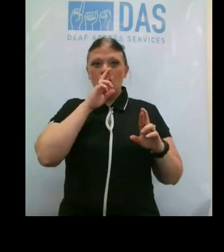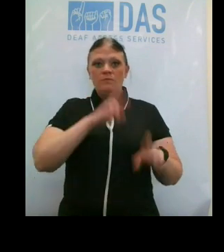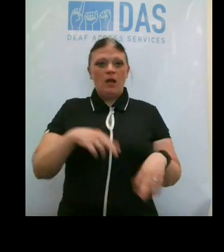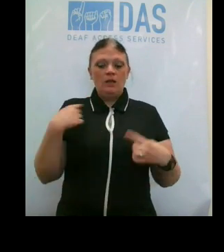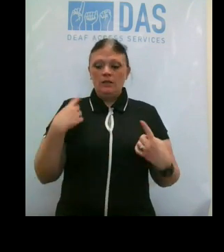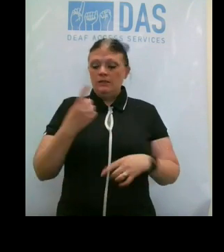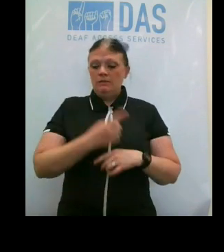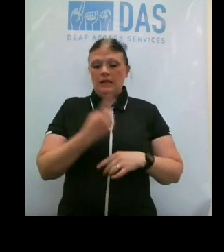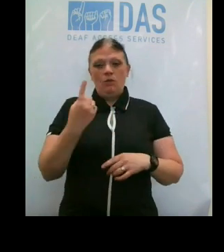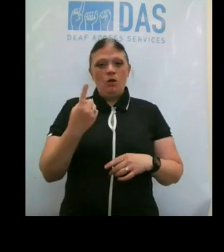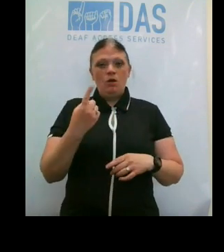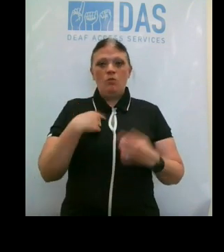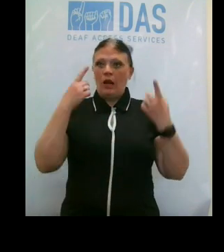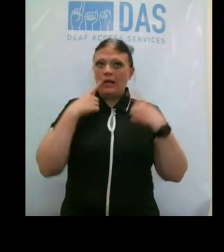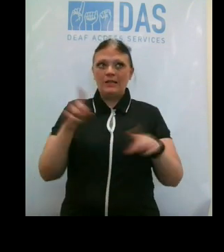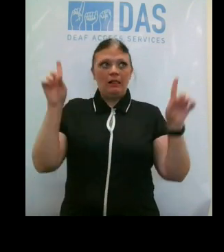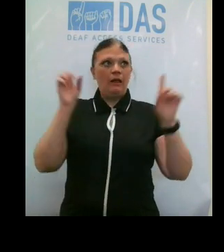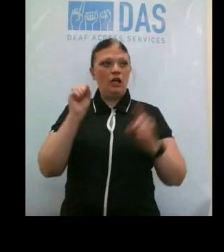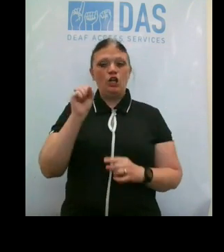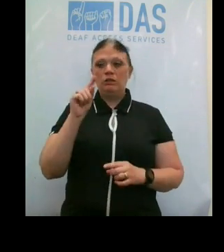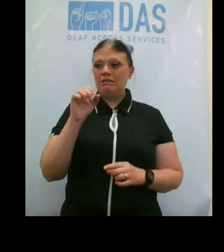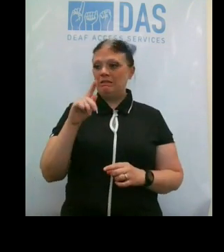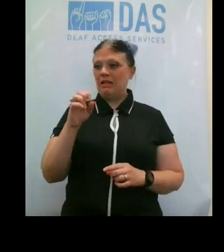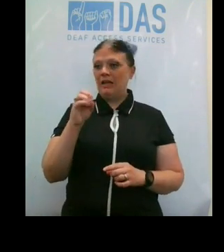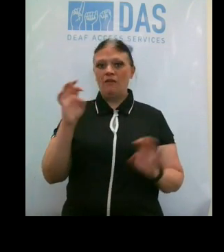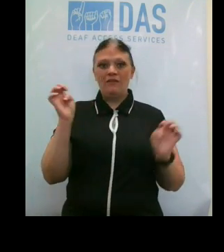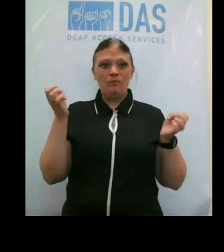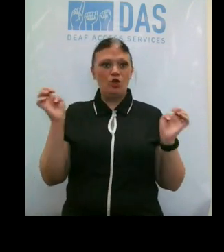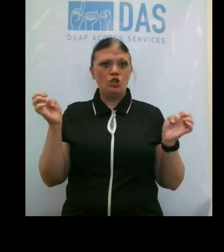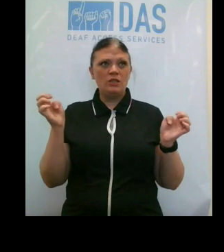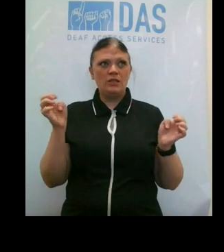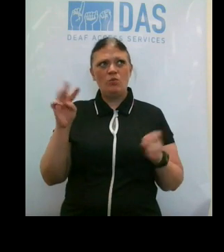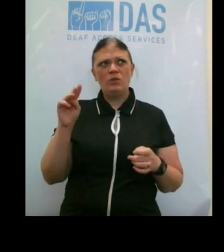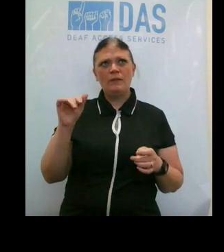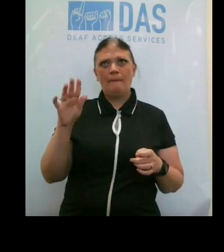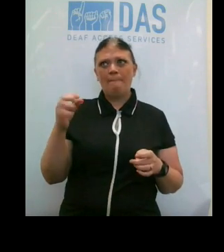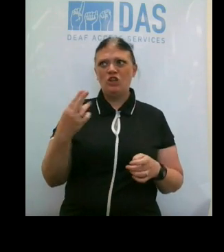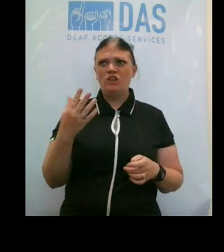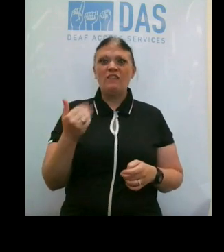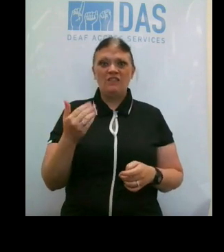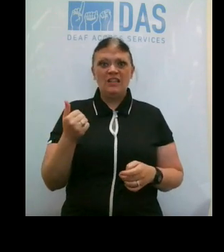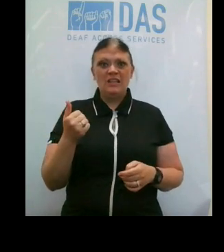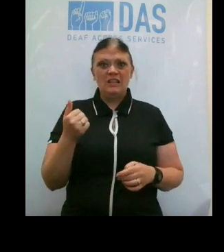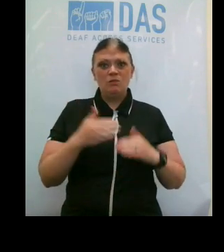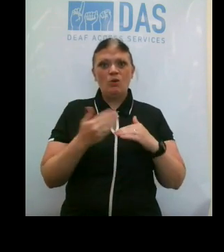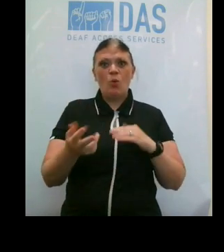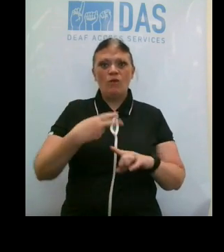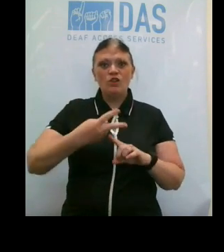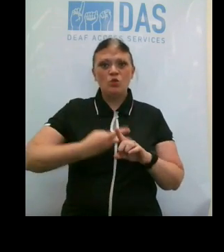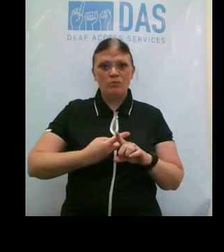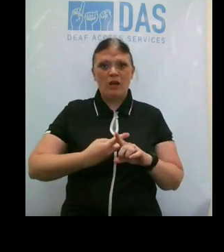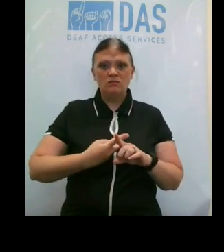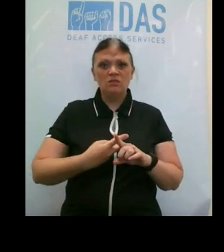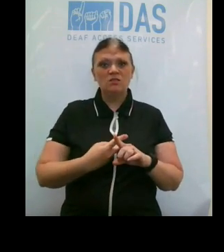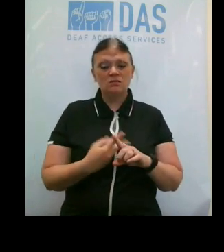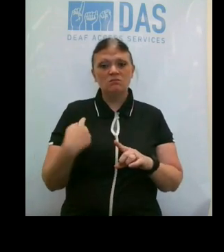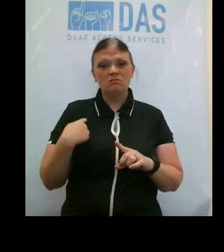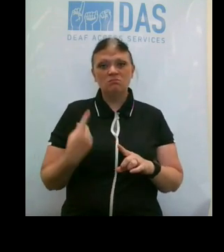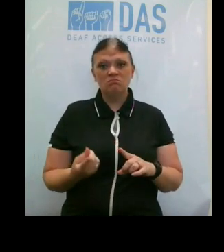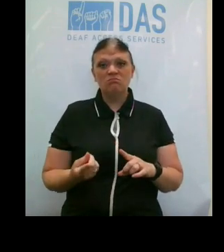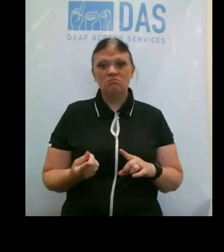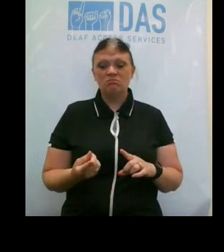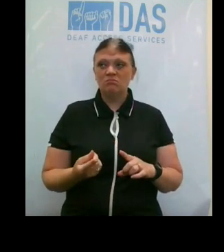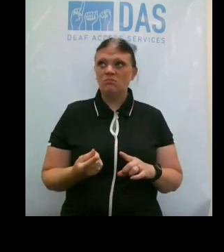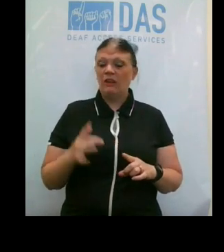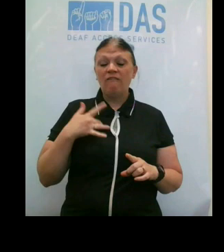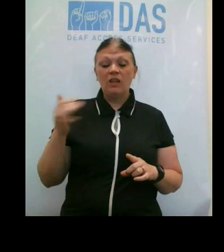day one of when I declared the state of emergency, which was on March 15th. It's been more than 2 months since that point. It seems like it's been